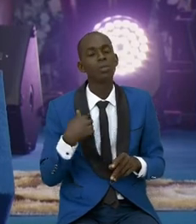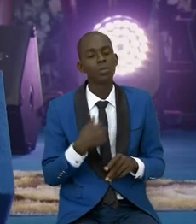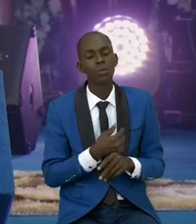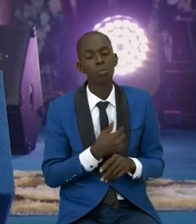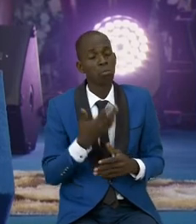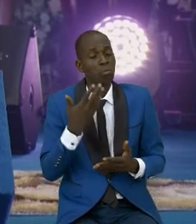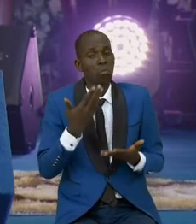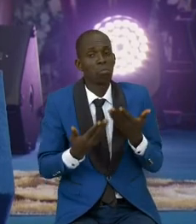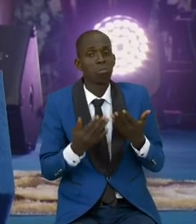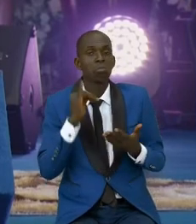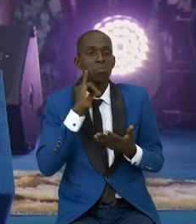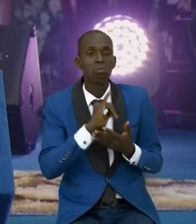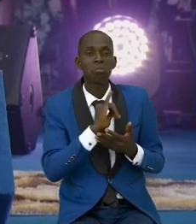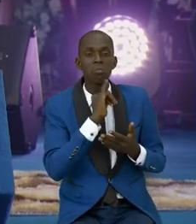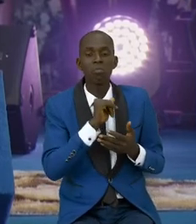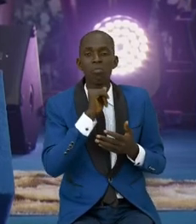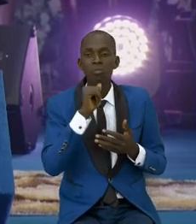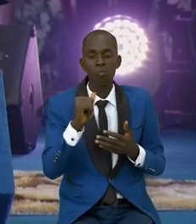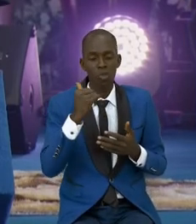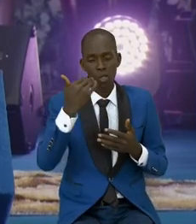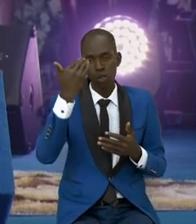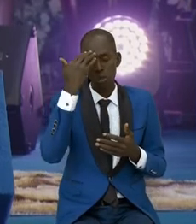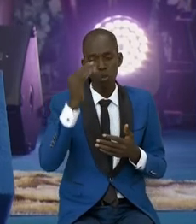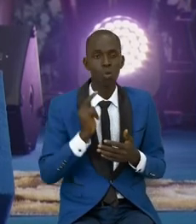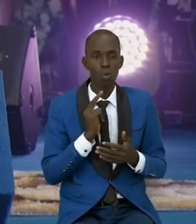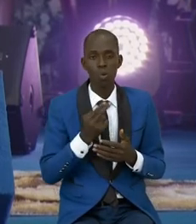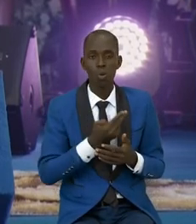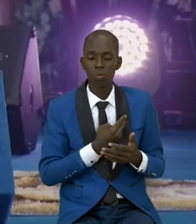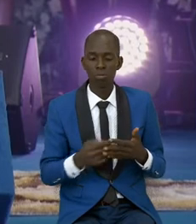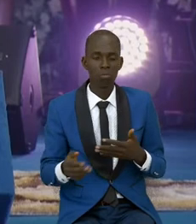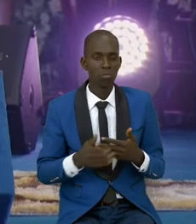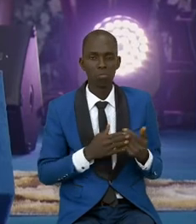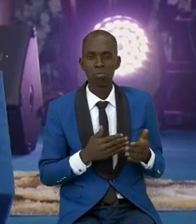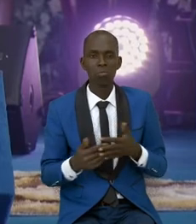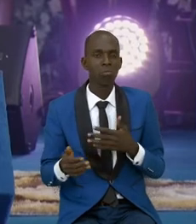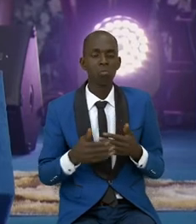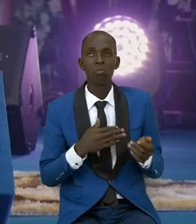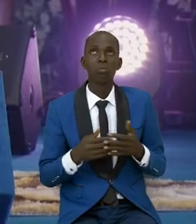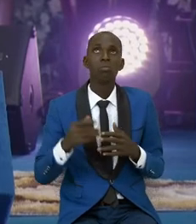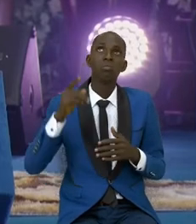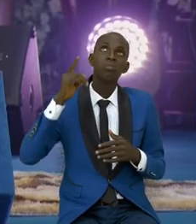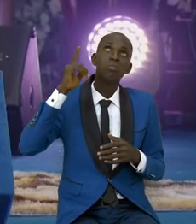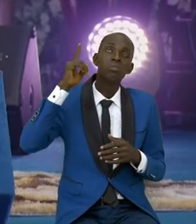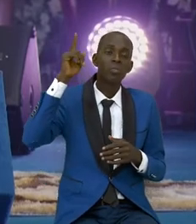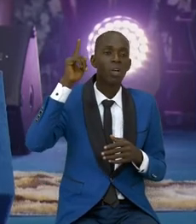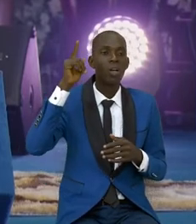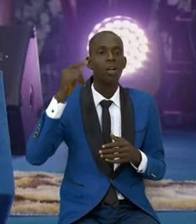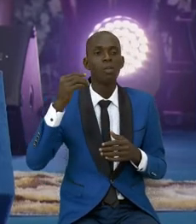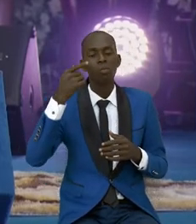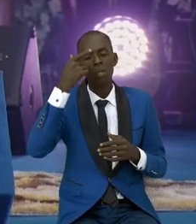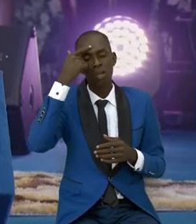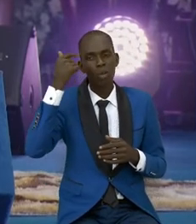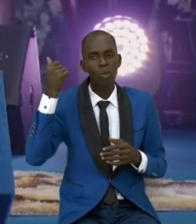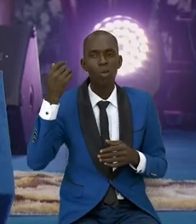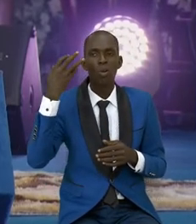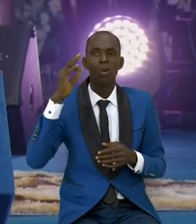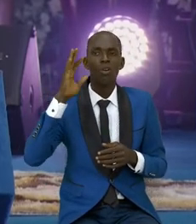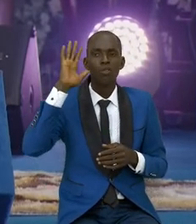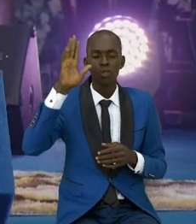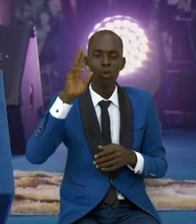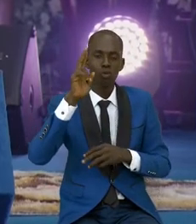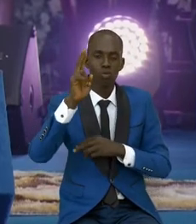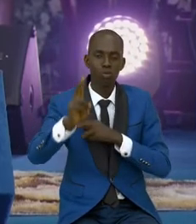Israel acknowledge us not, thou, because of thy